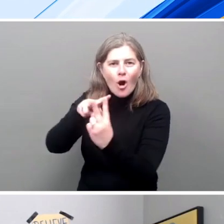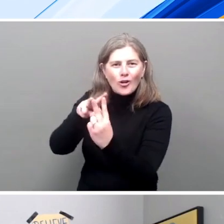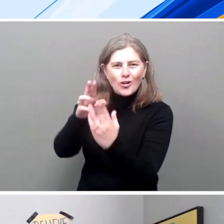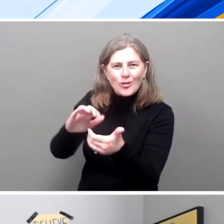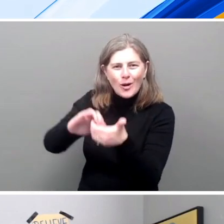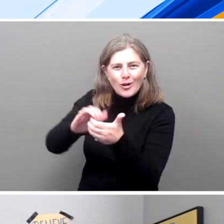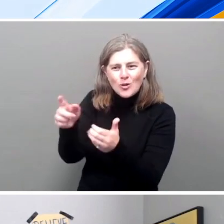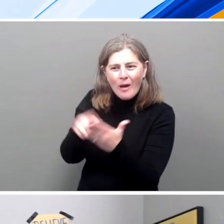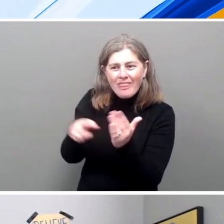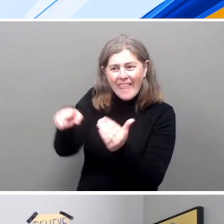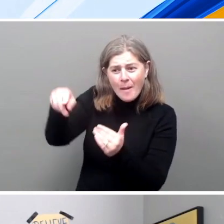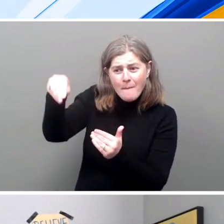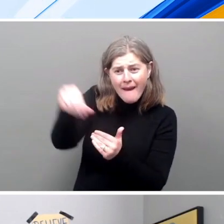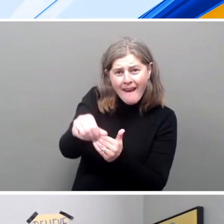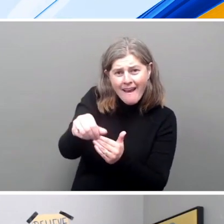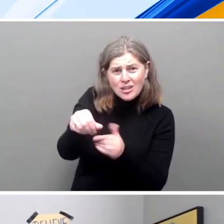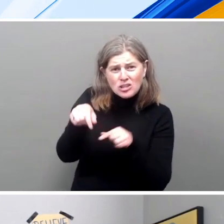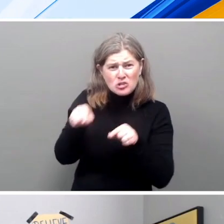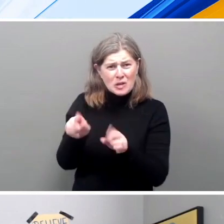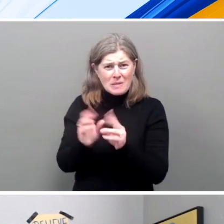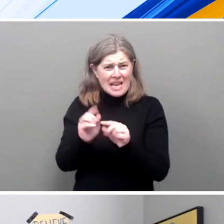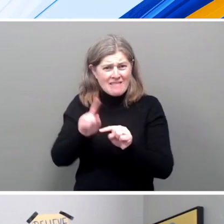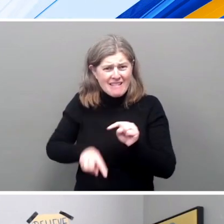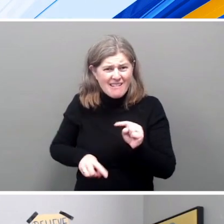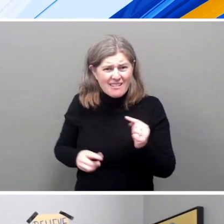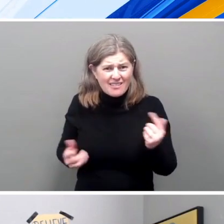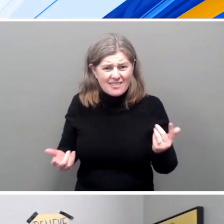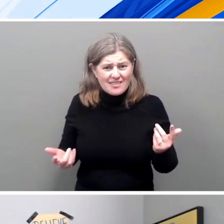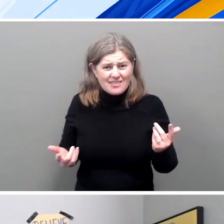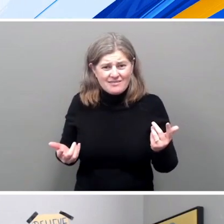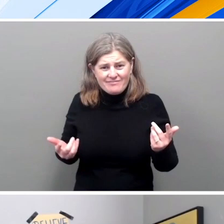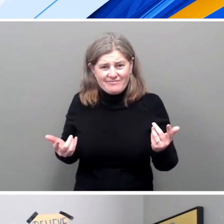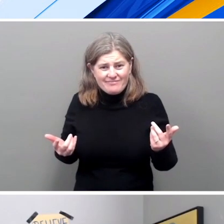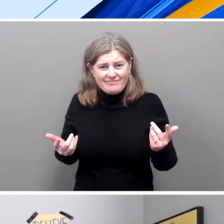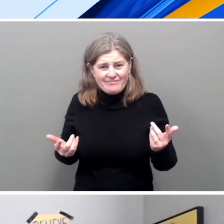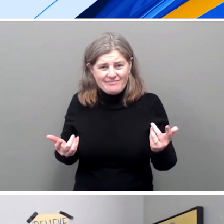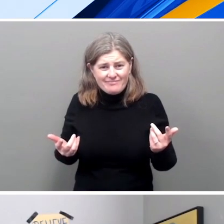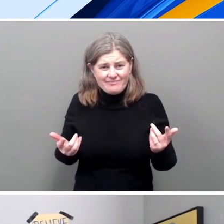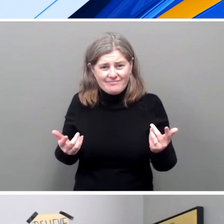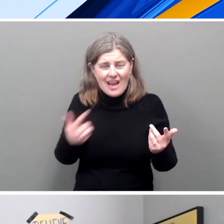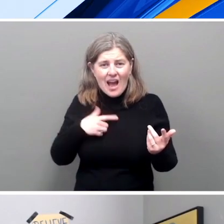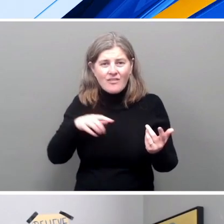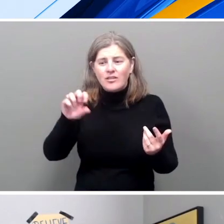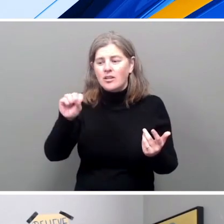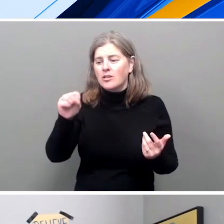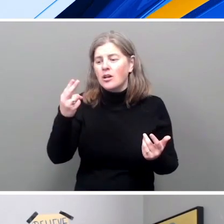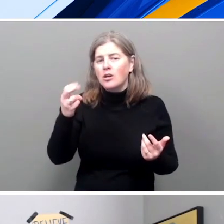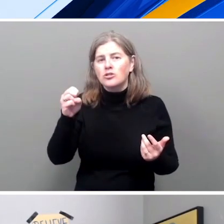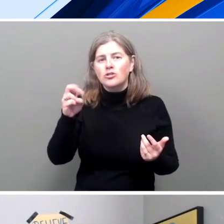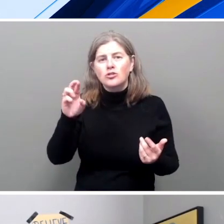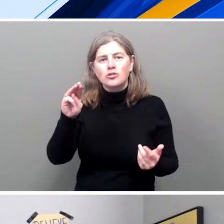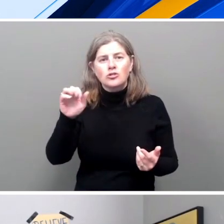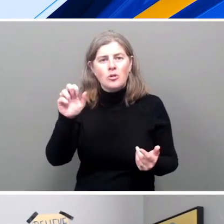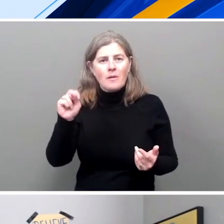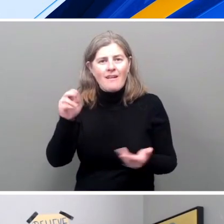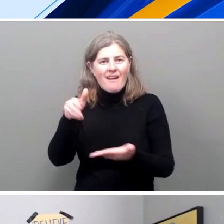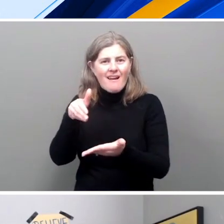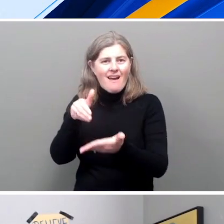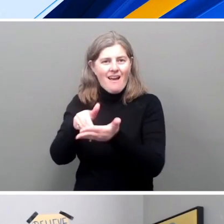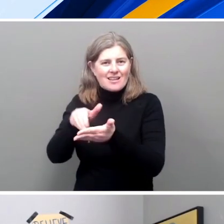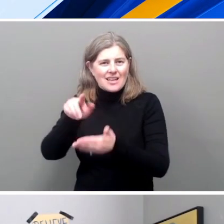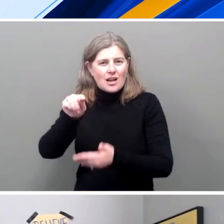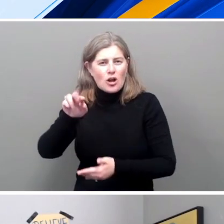nurses in a meeting, really, because there's the Sherman Antitrust Act, and what people are paying people